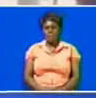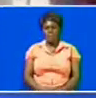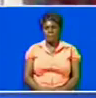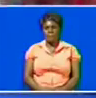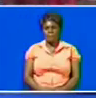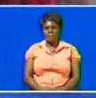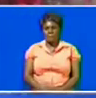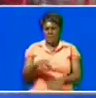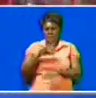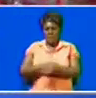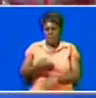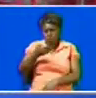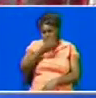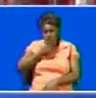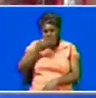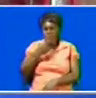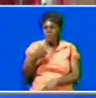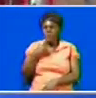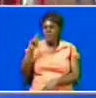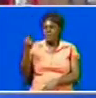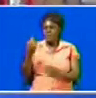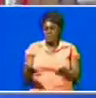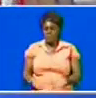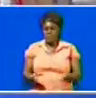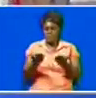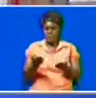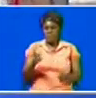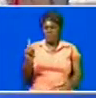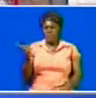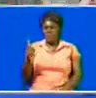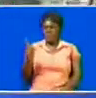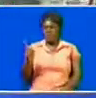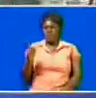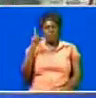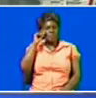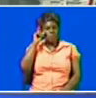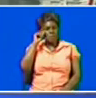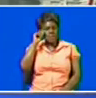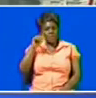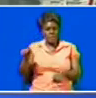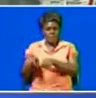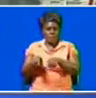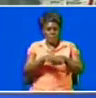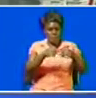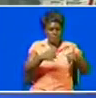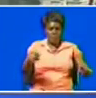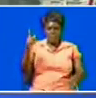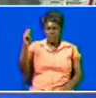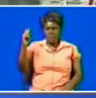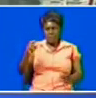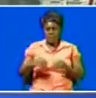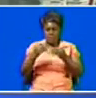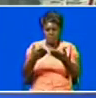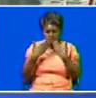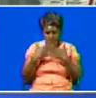With the discovery of oil in Turkana, Kenya needs to improve the Nairobi-Mombasa pipeline. But even though the tender to do so was awarded,